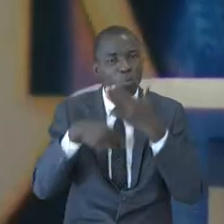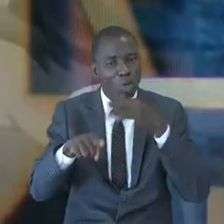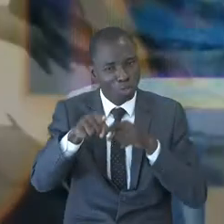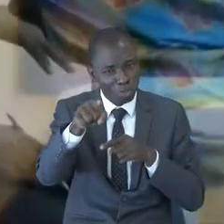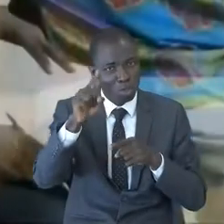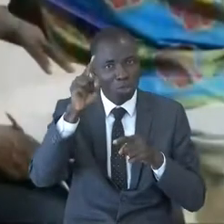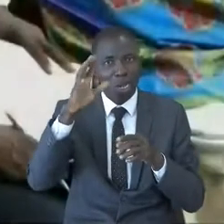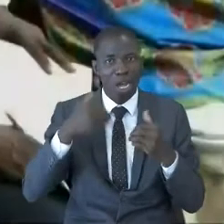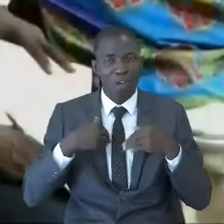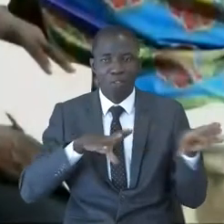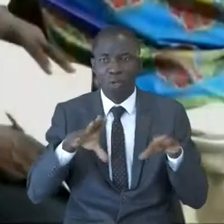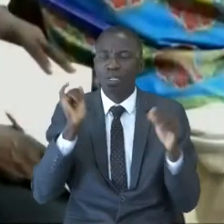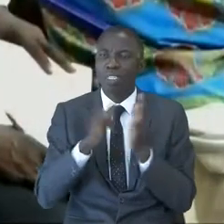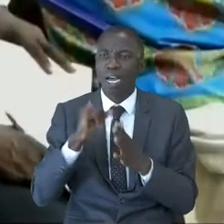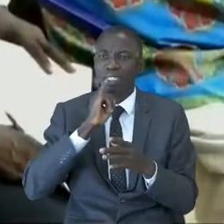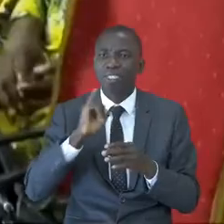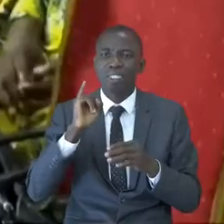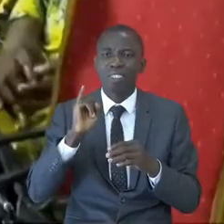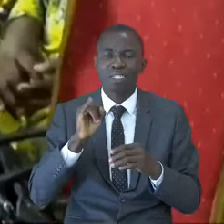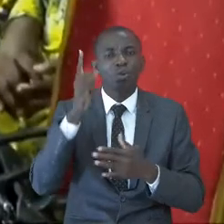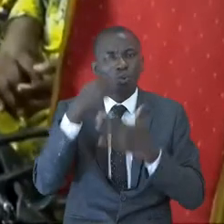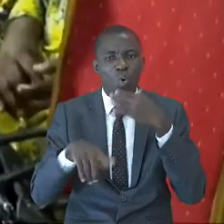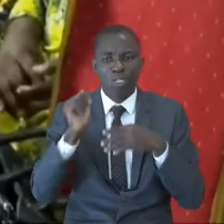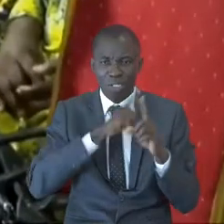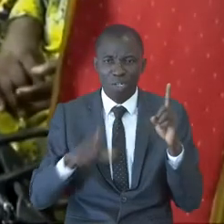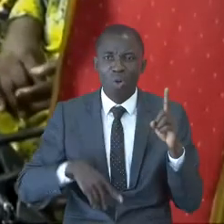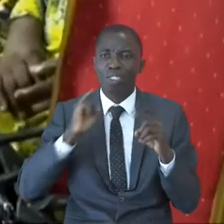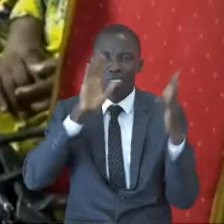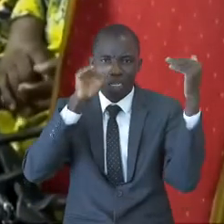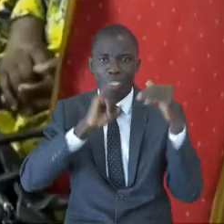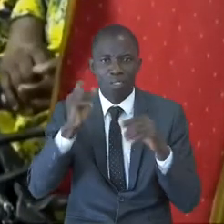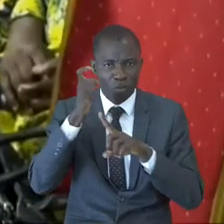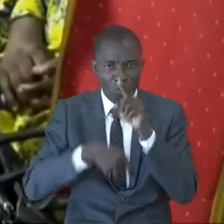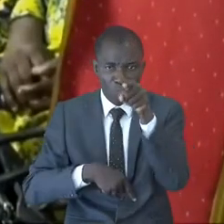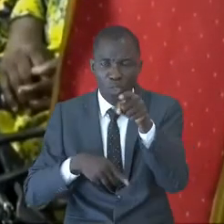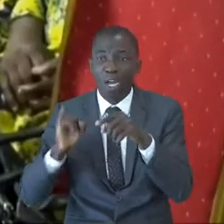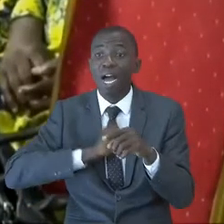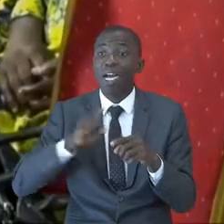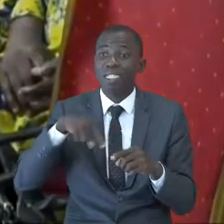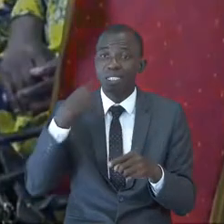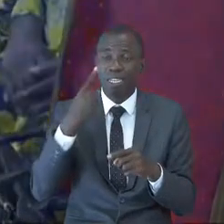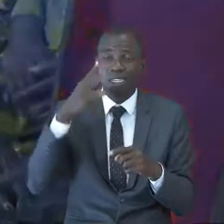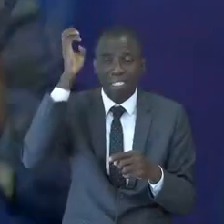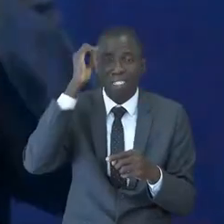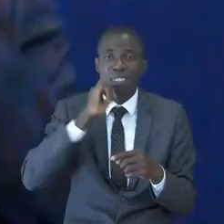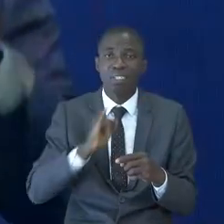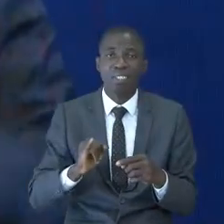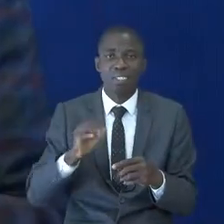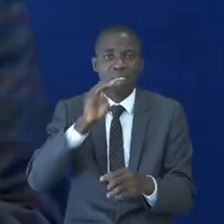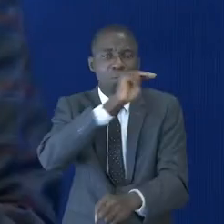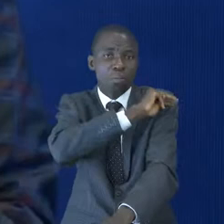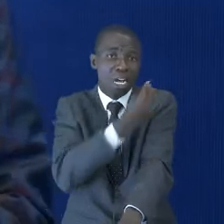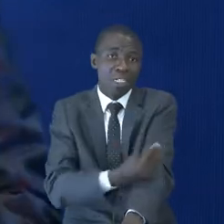done. That's the response is expecting from you. I said, he is mighty